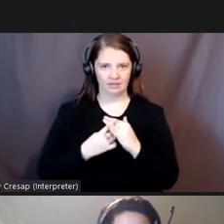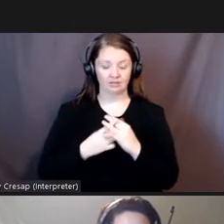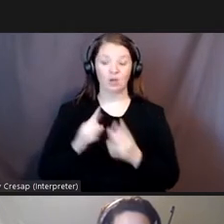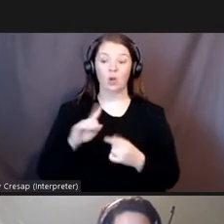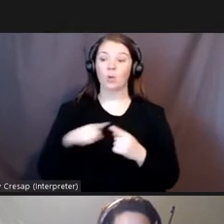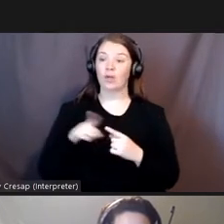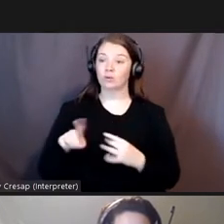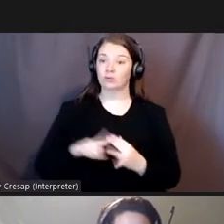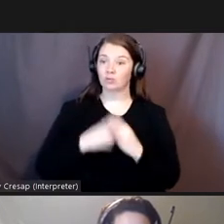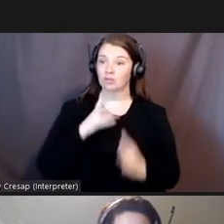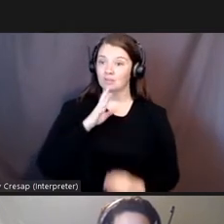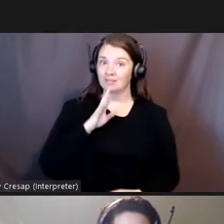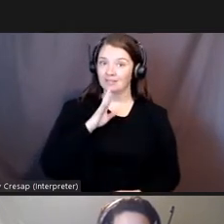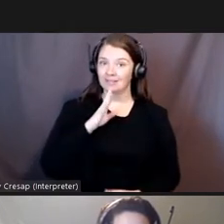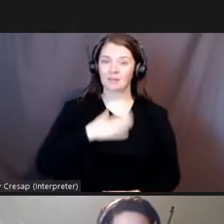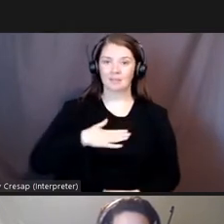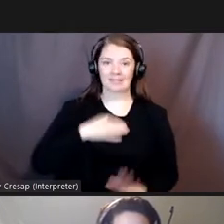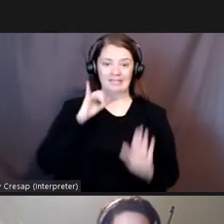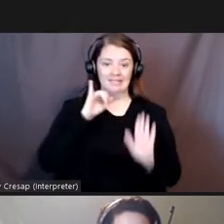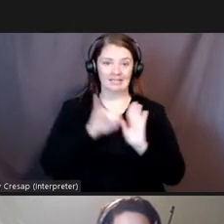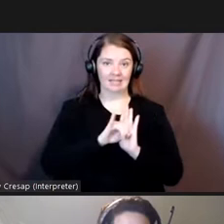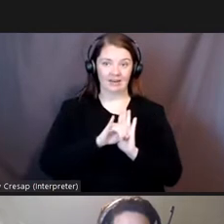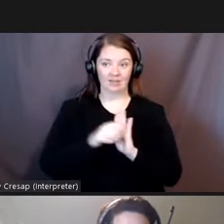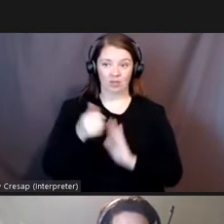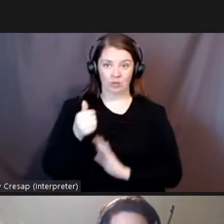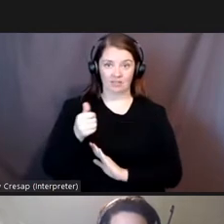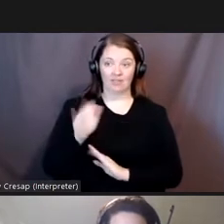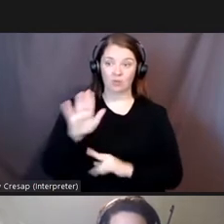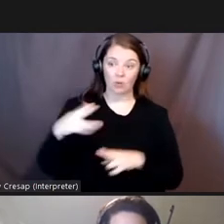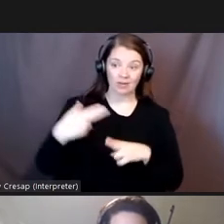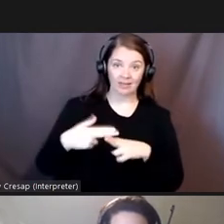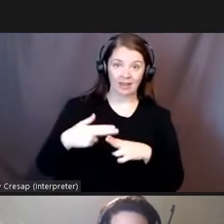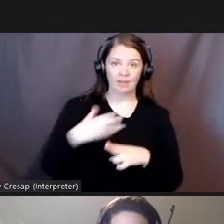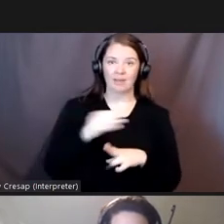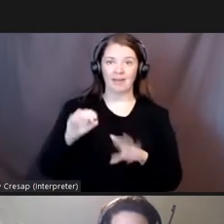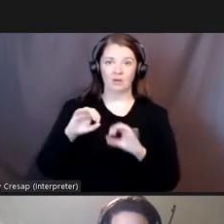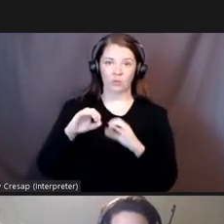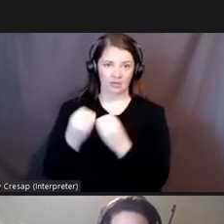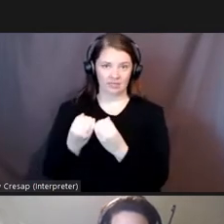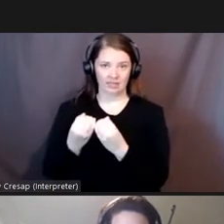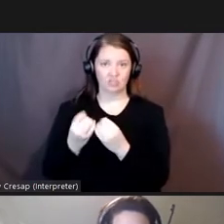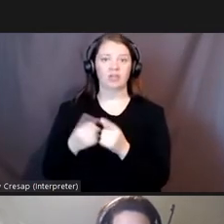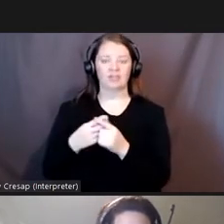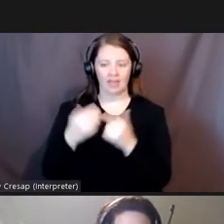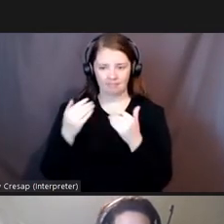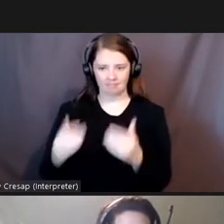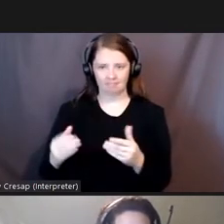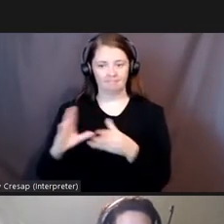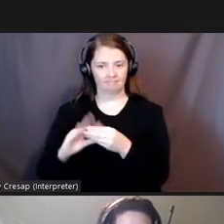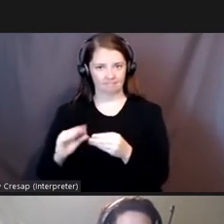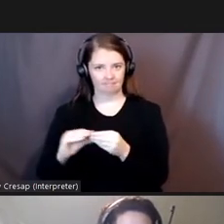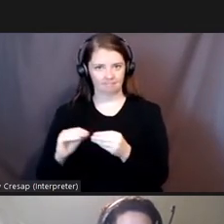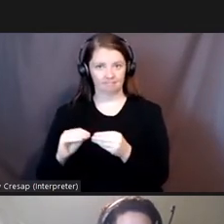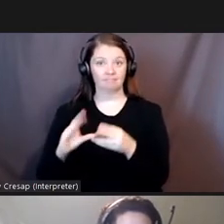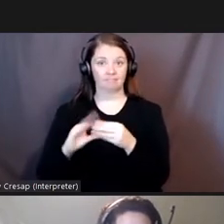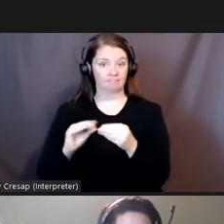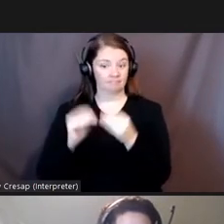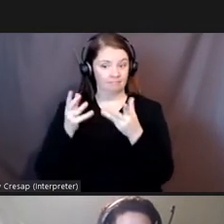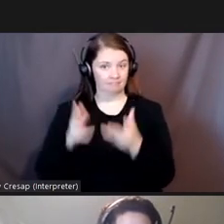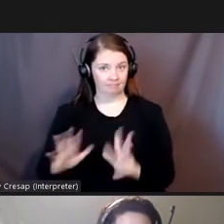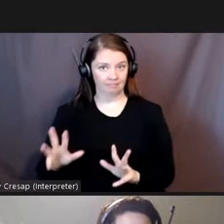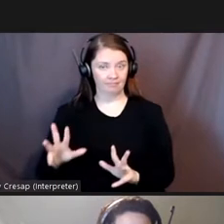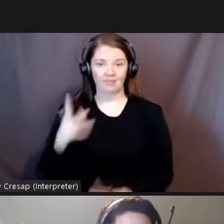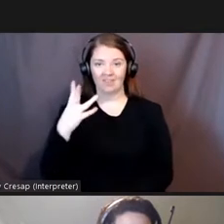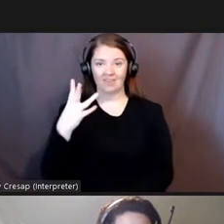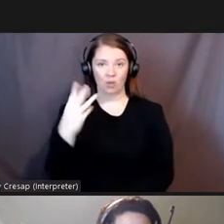identify yourself by name and your organization before speaking. Then turn off your video and mute your